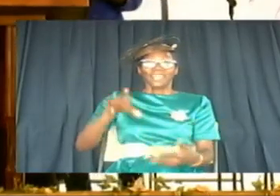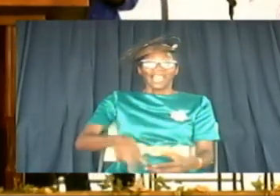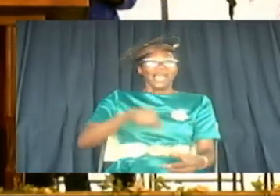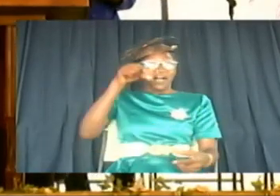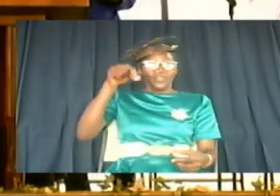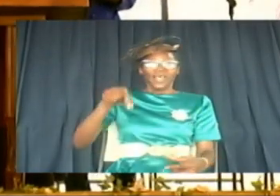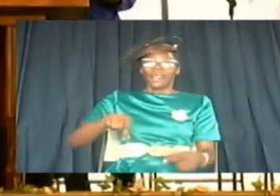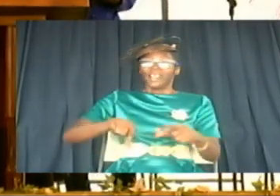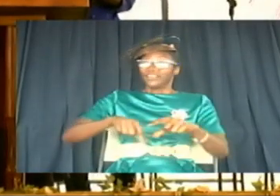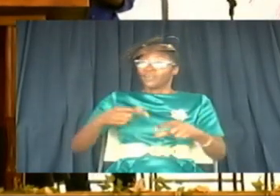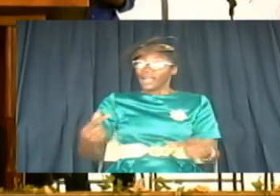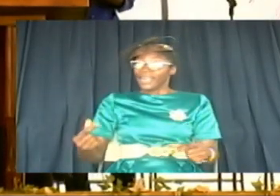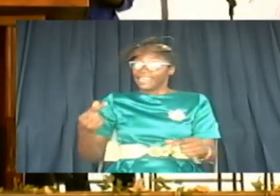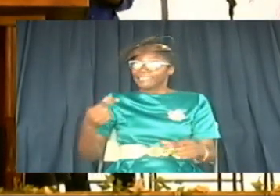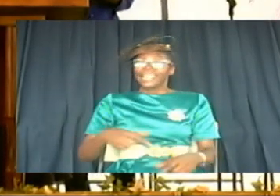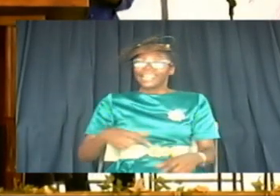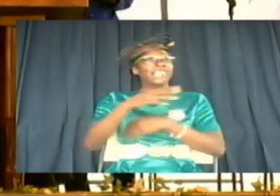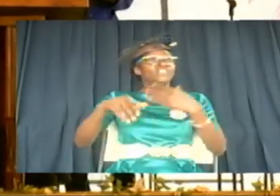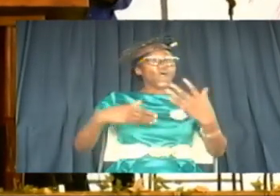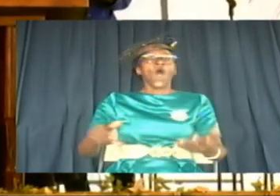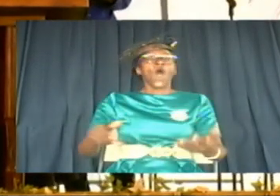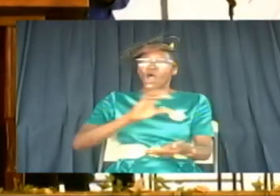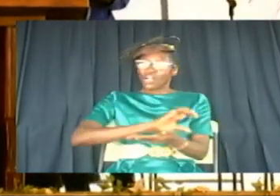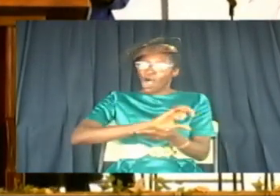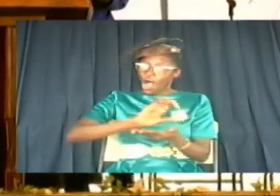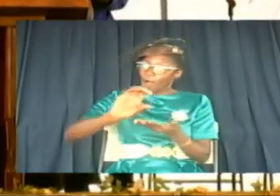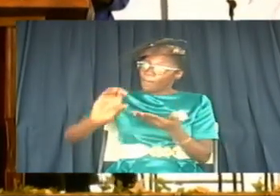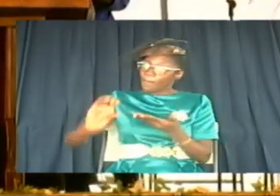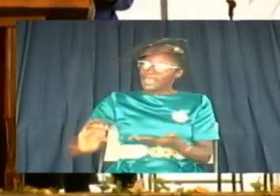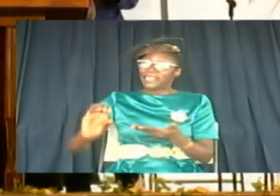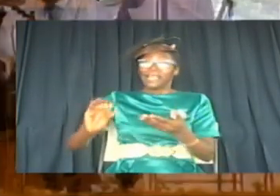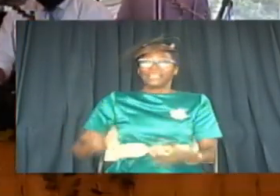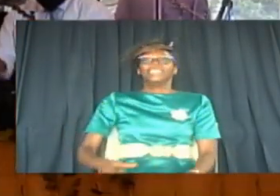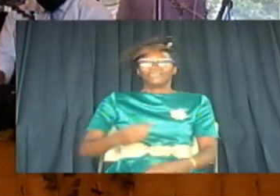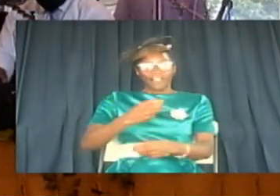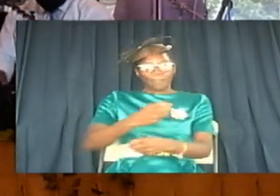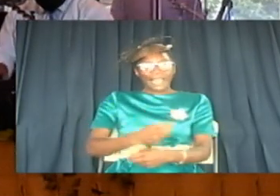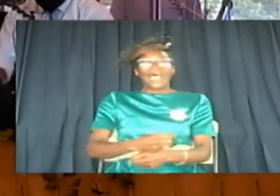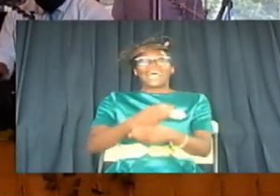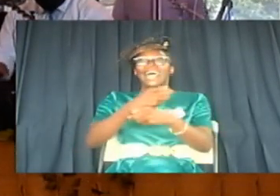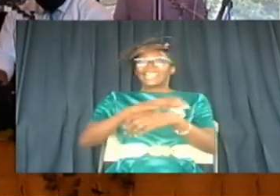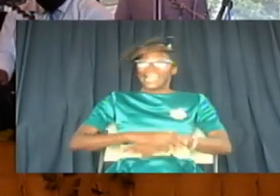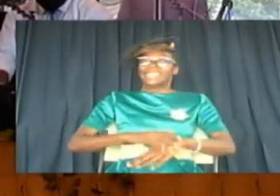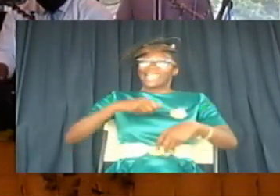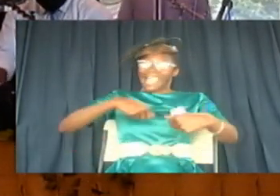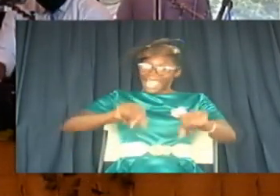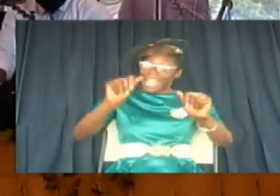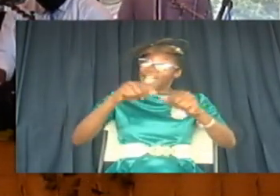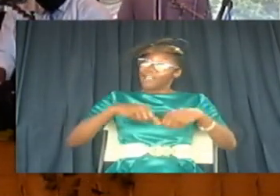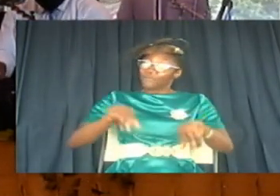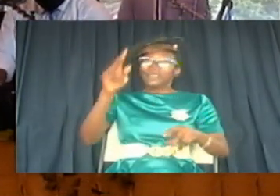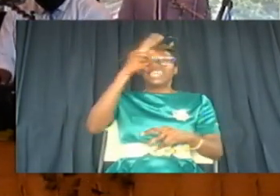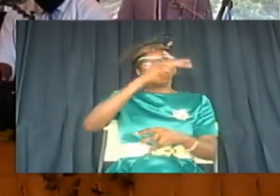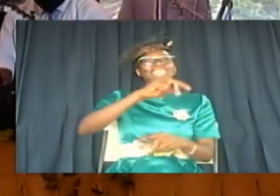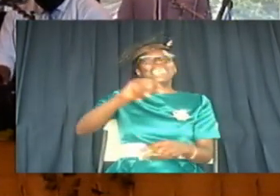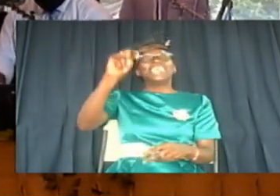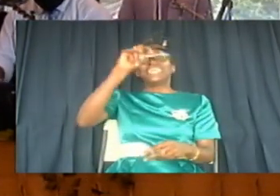have found his grace is all complete. He supplieth